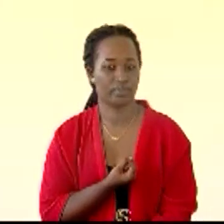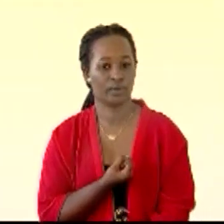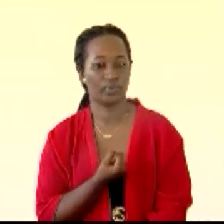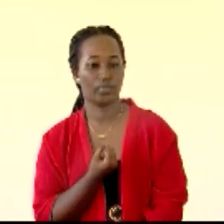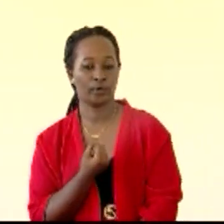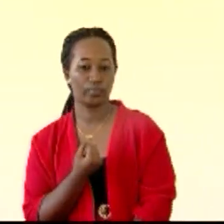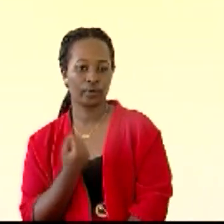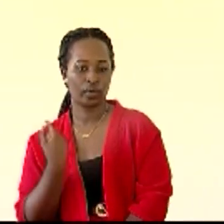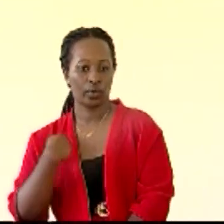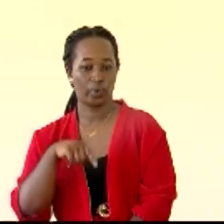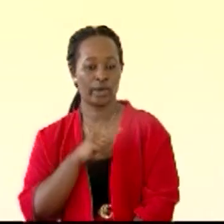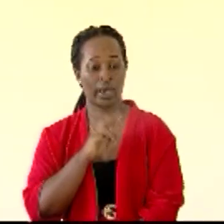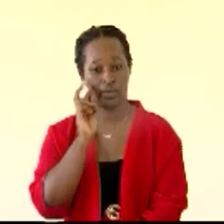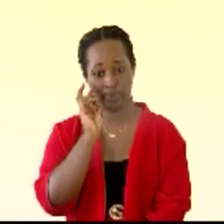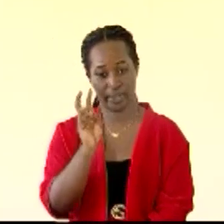we are looking at